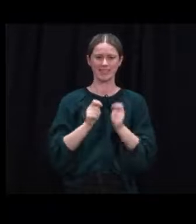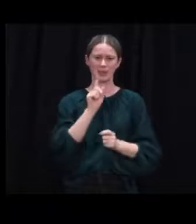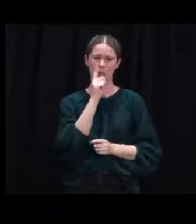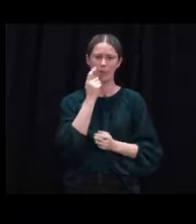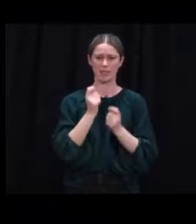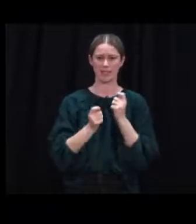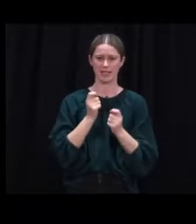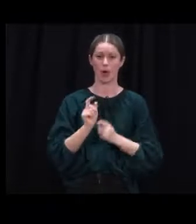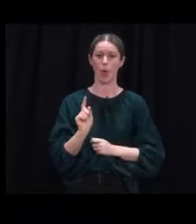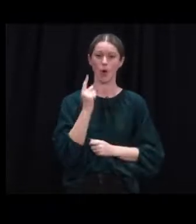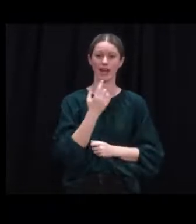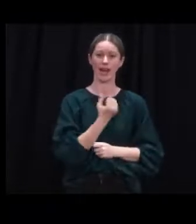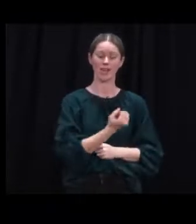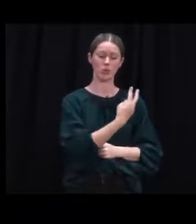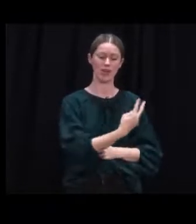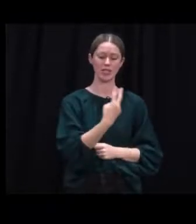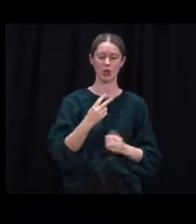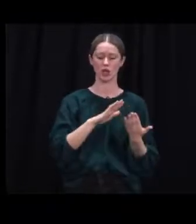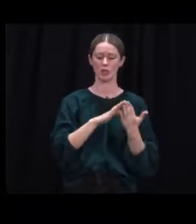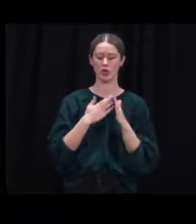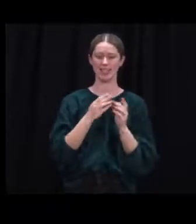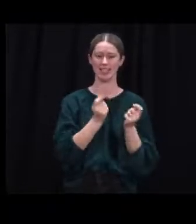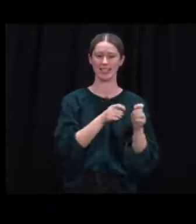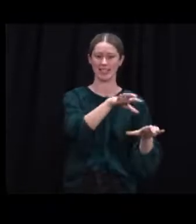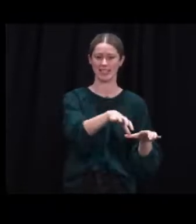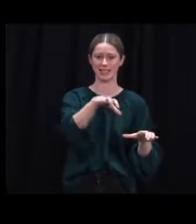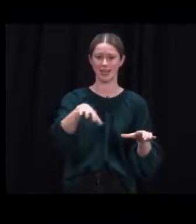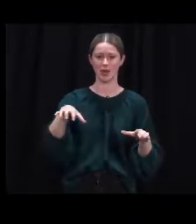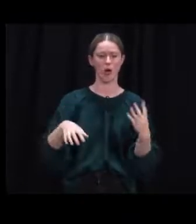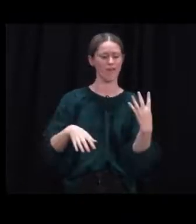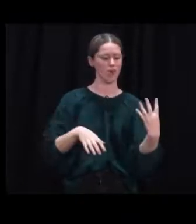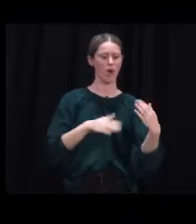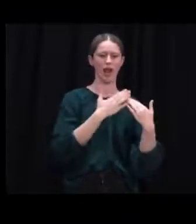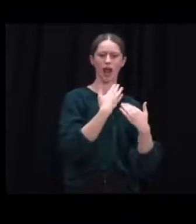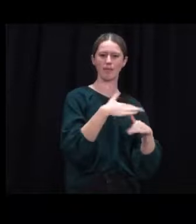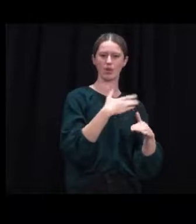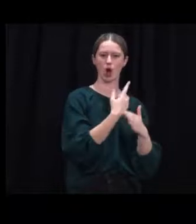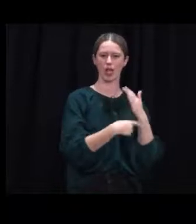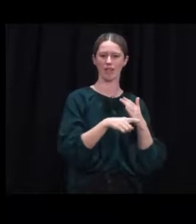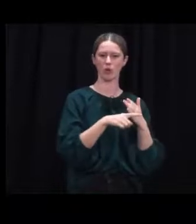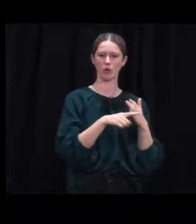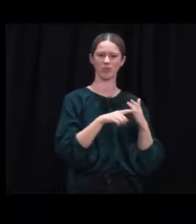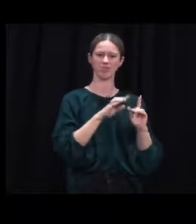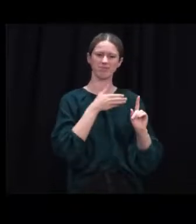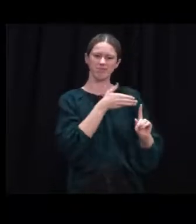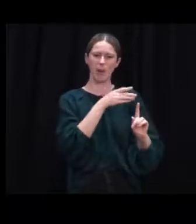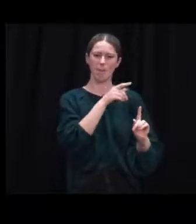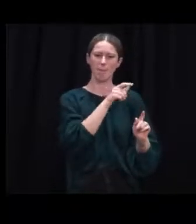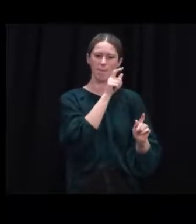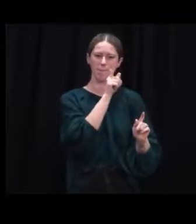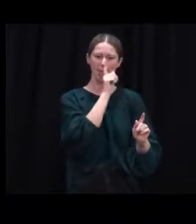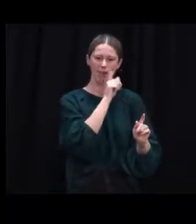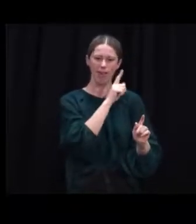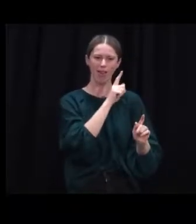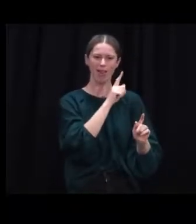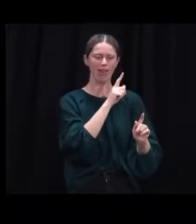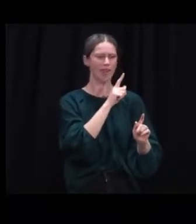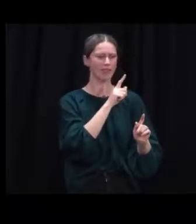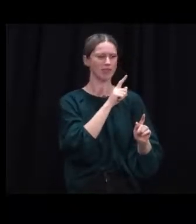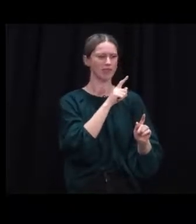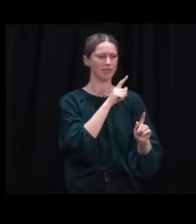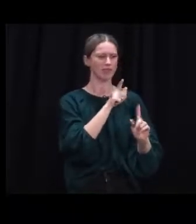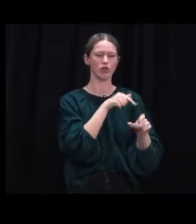around the country. Testing continues across Auckland today with 22 community testing centres. 4